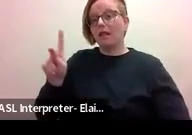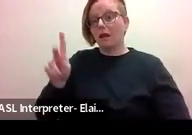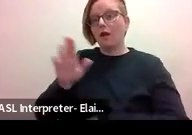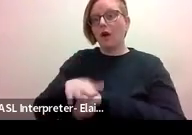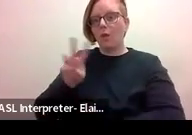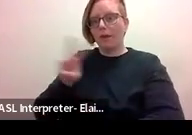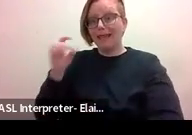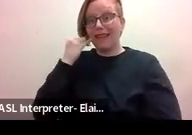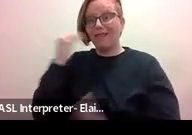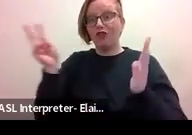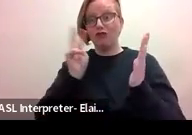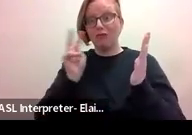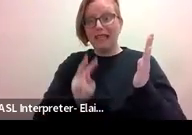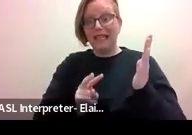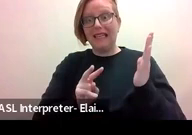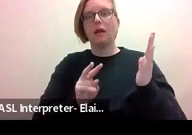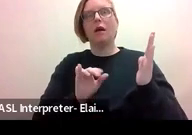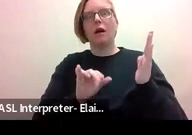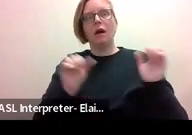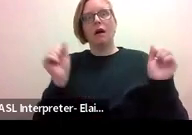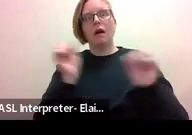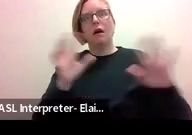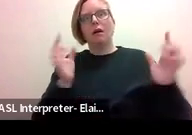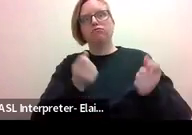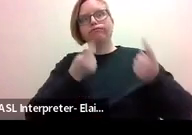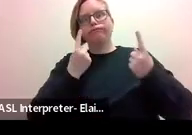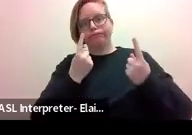like, oh, this explains what I need to put here.